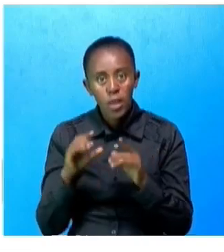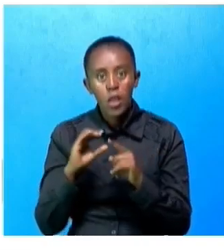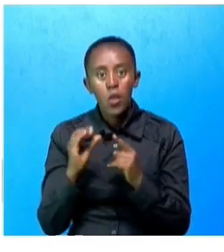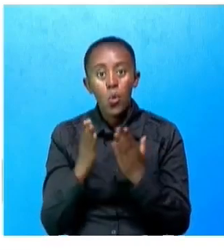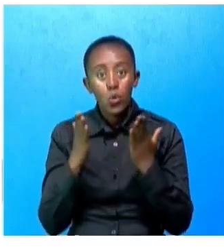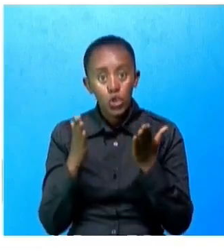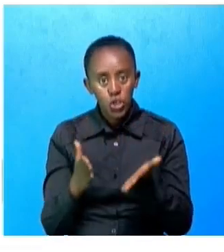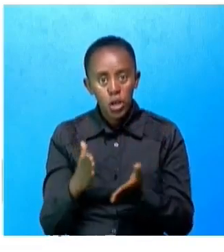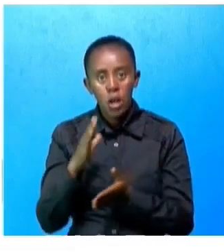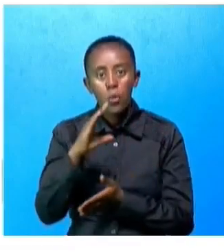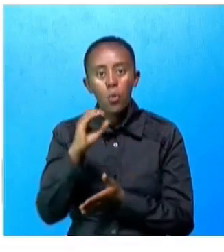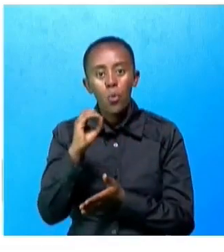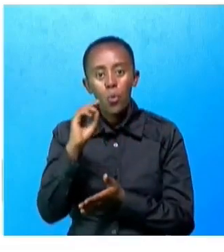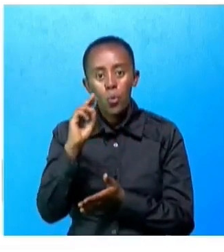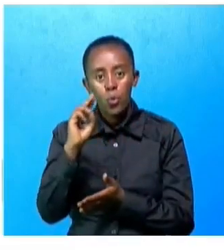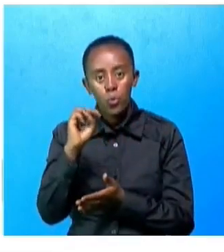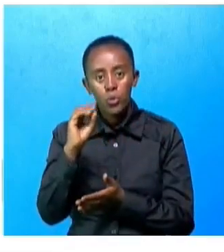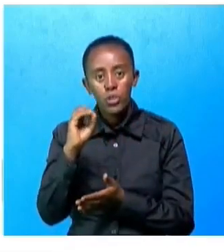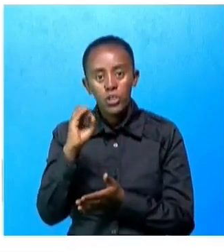conditional